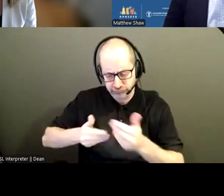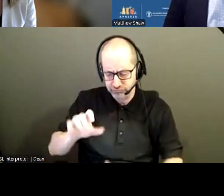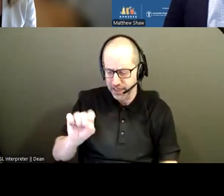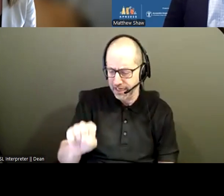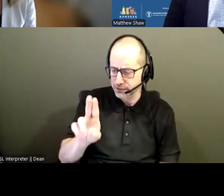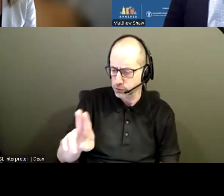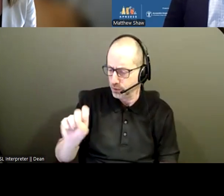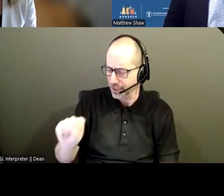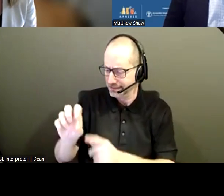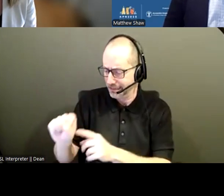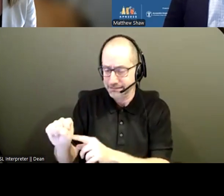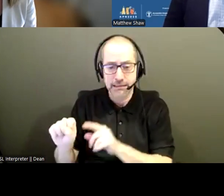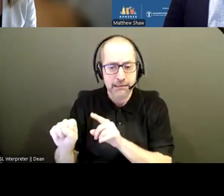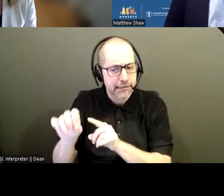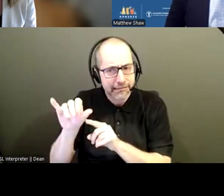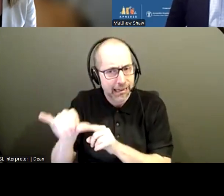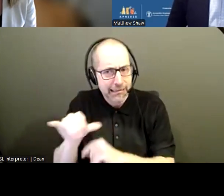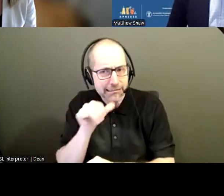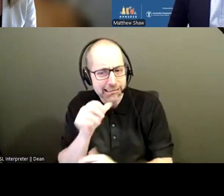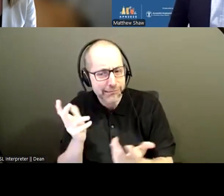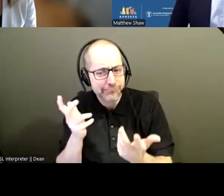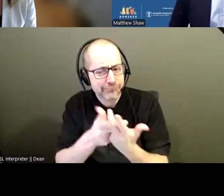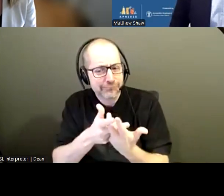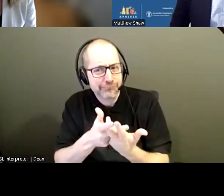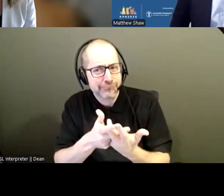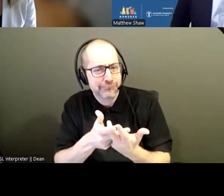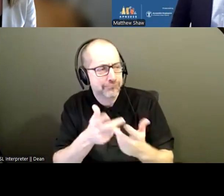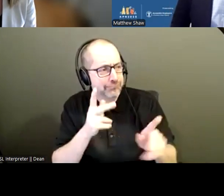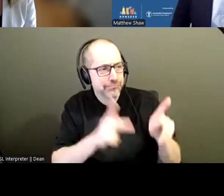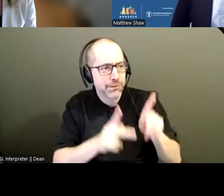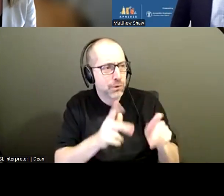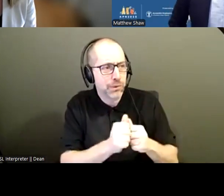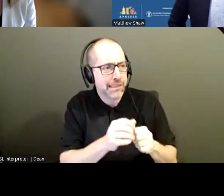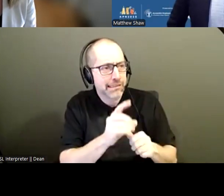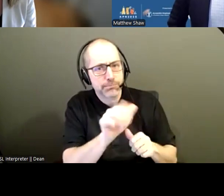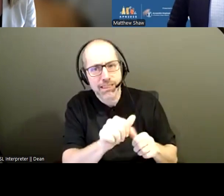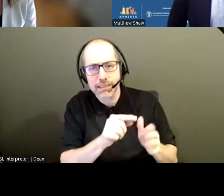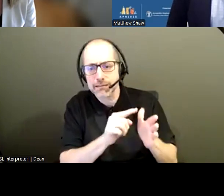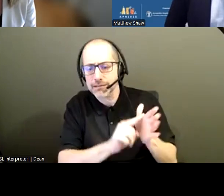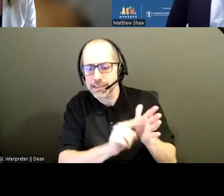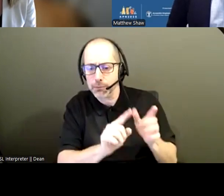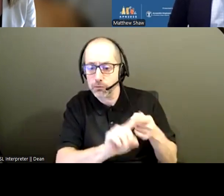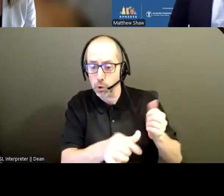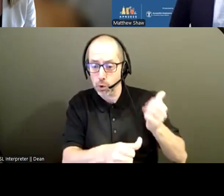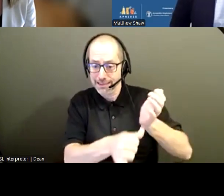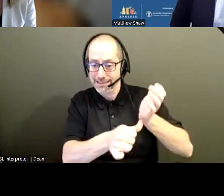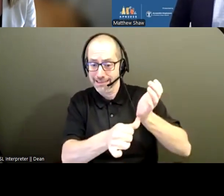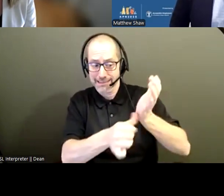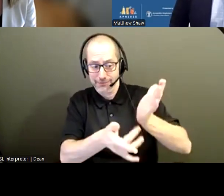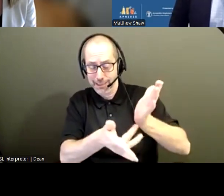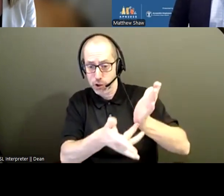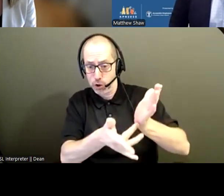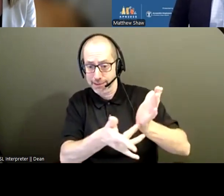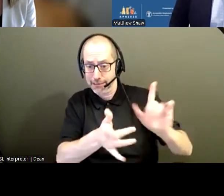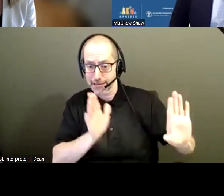wasn't very applicable when it came to the experiences of people with disabilities who are using assistive technology. So we came